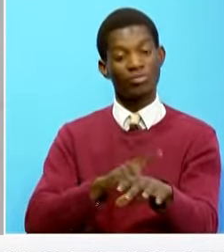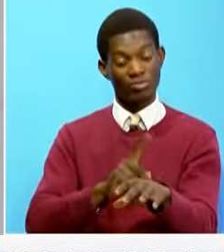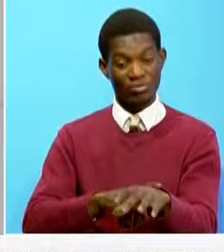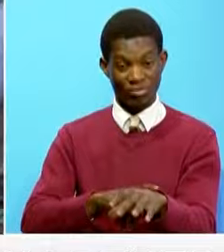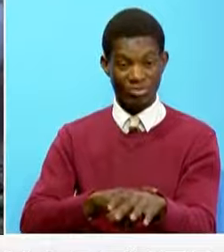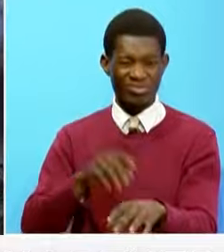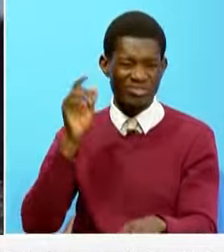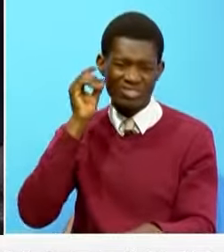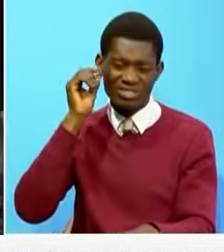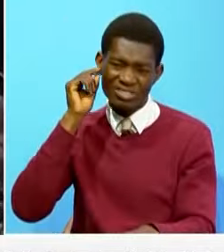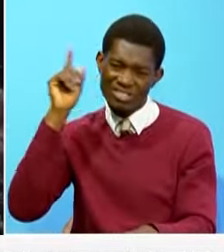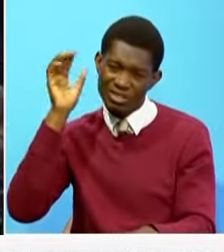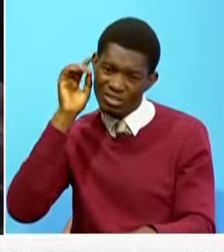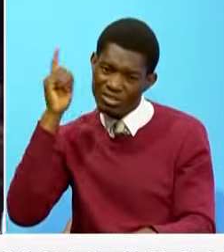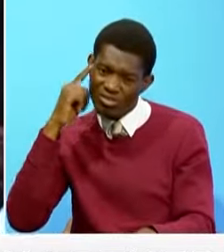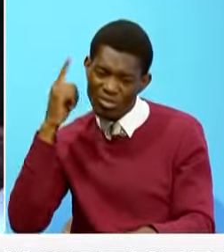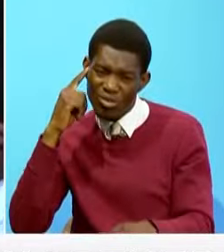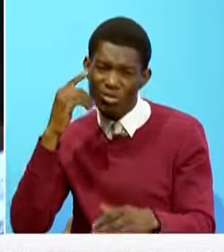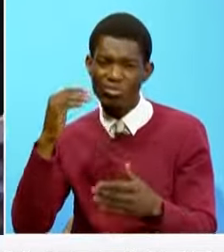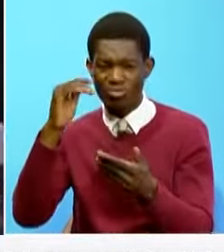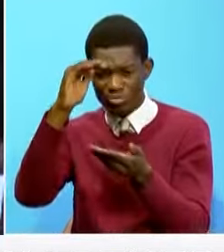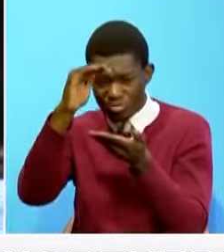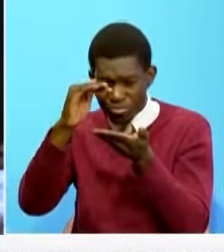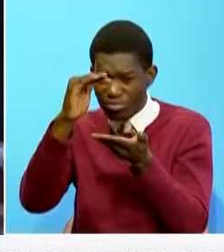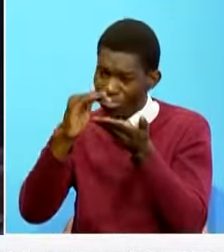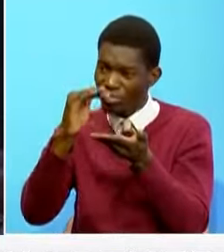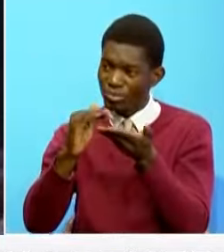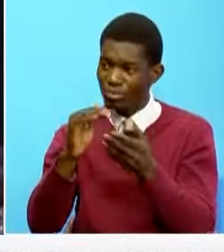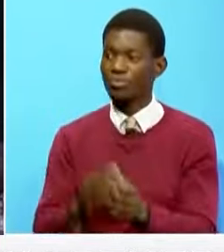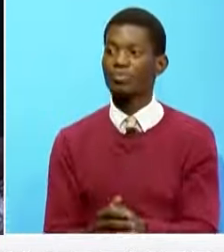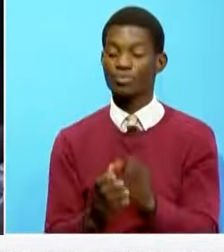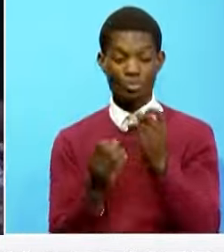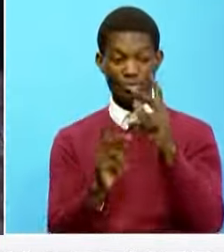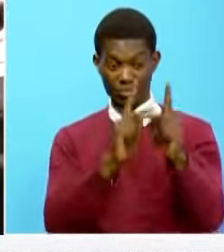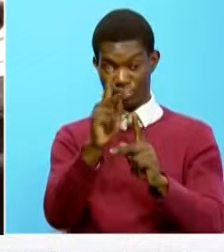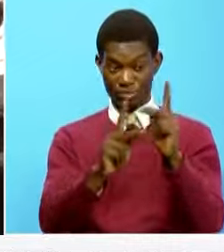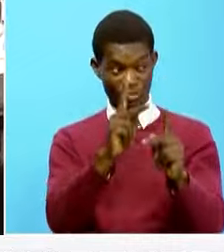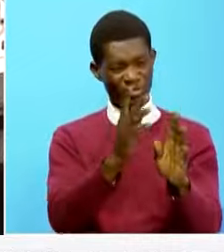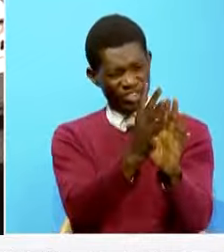their hearing. In Kasama, community members lined up to receive medical attention from the team.